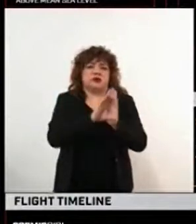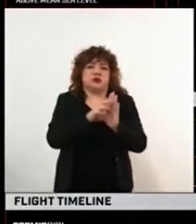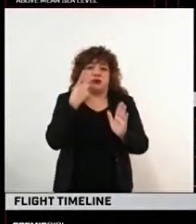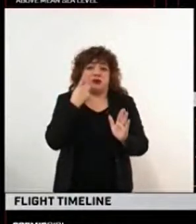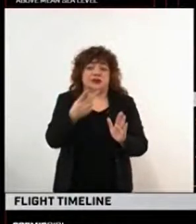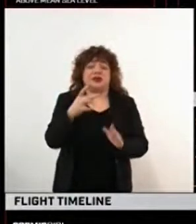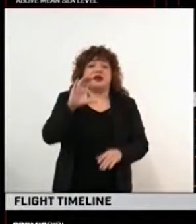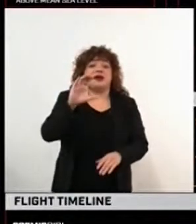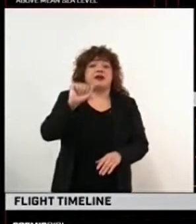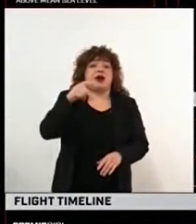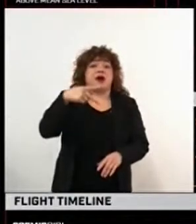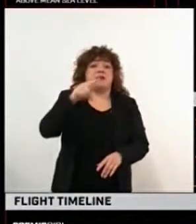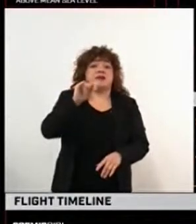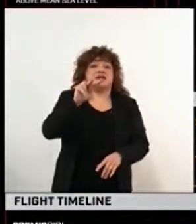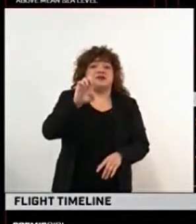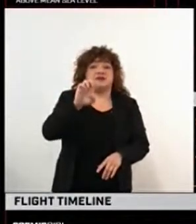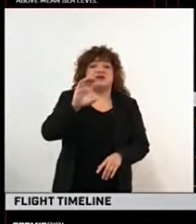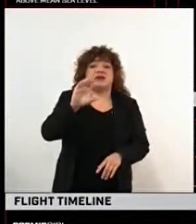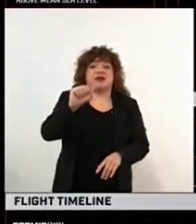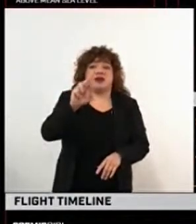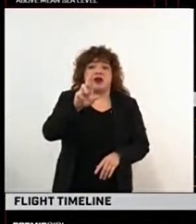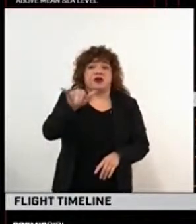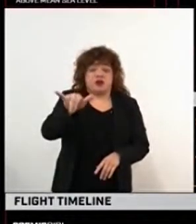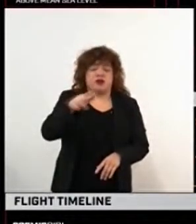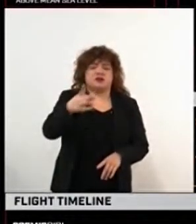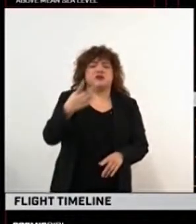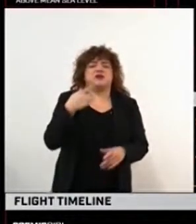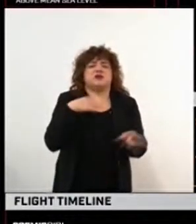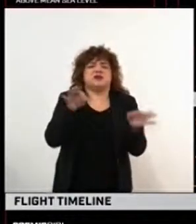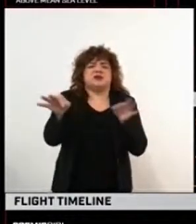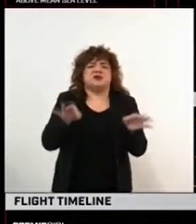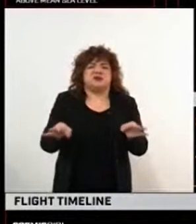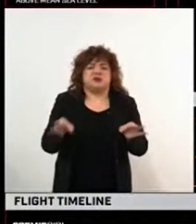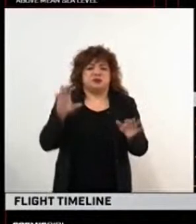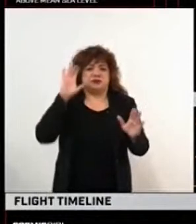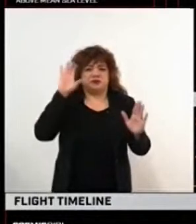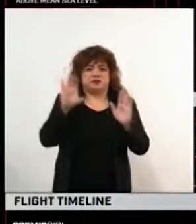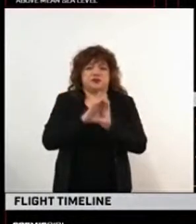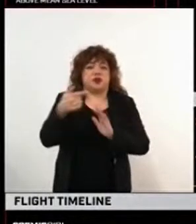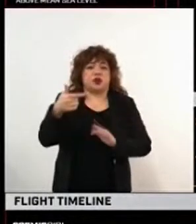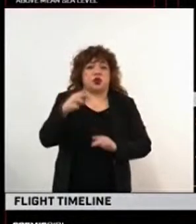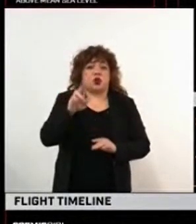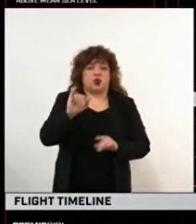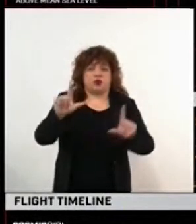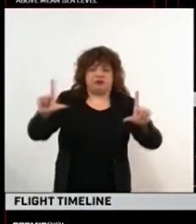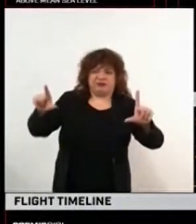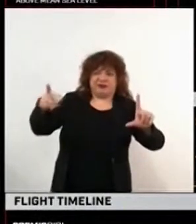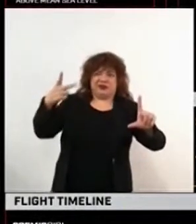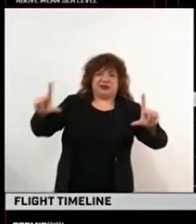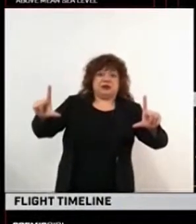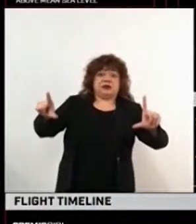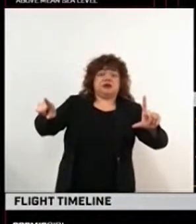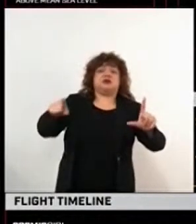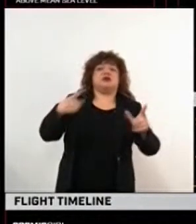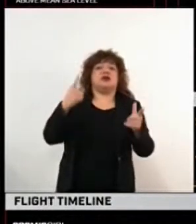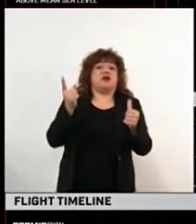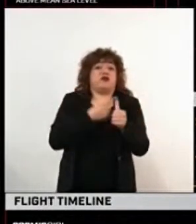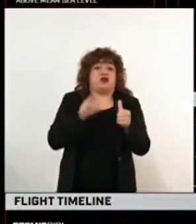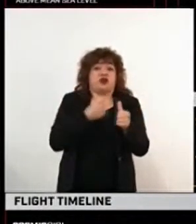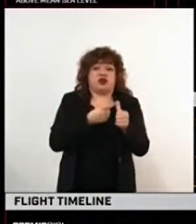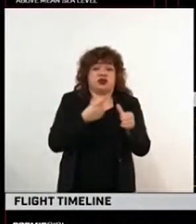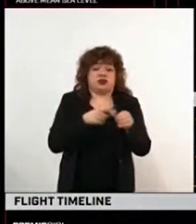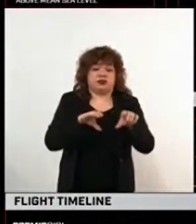captive carry. To give you a little breakdown of what you're seeing on this GUI, let's first focus on the primary section of this one. Here you